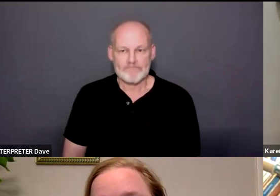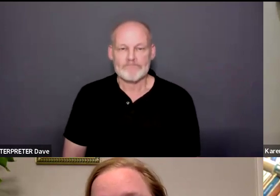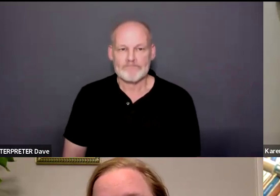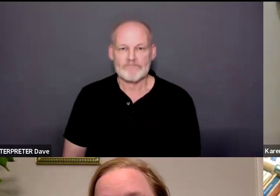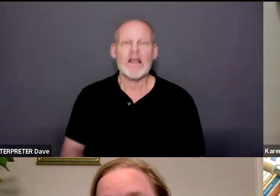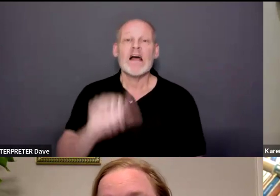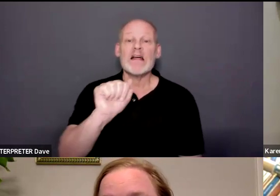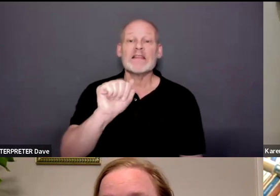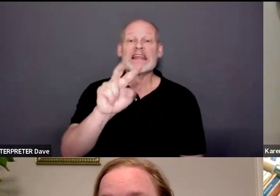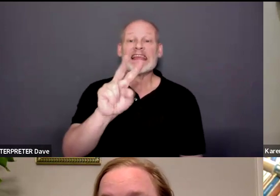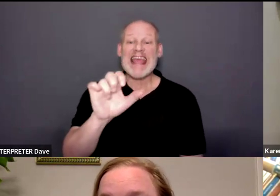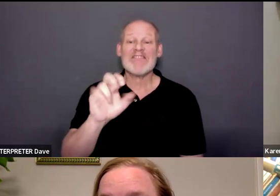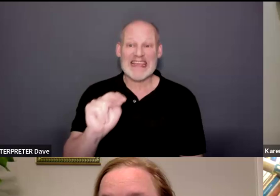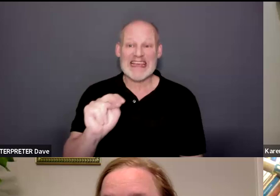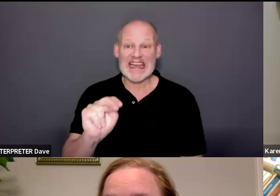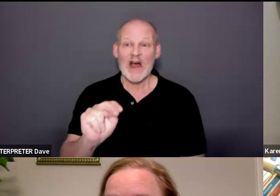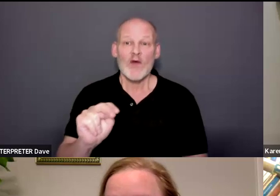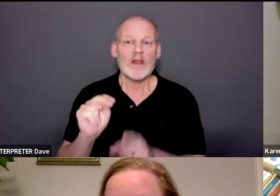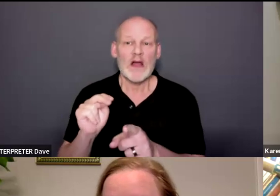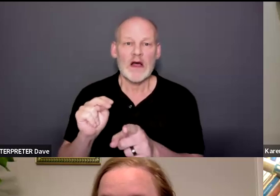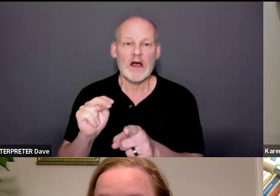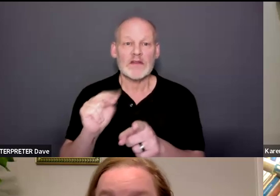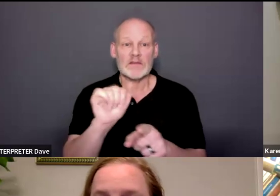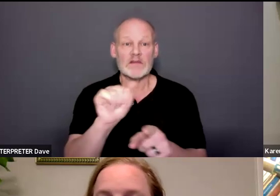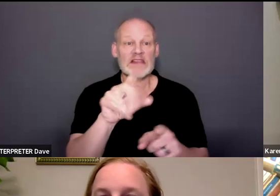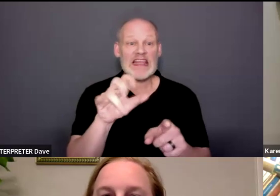The avian influenza has been in the news this year.